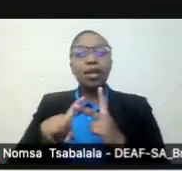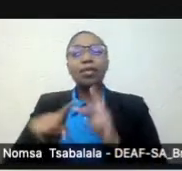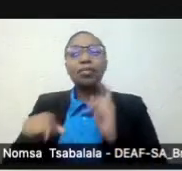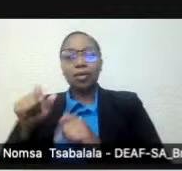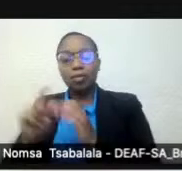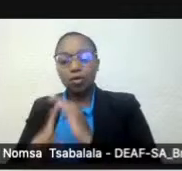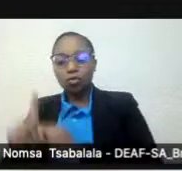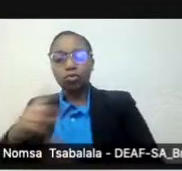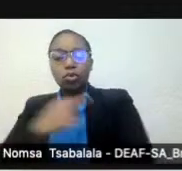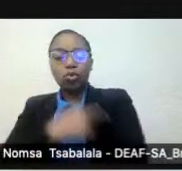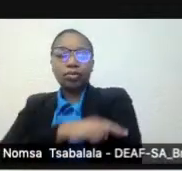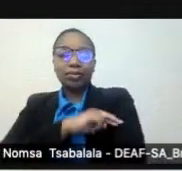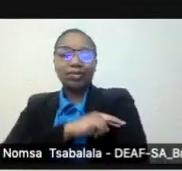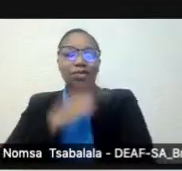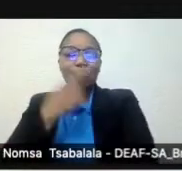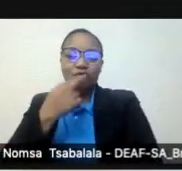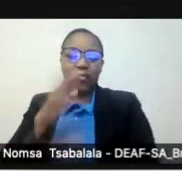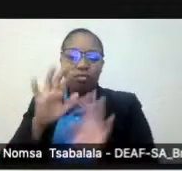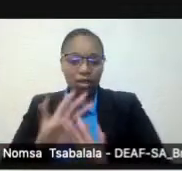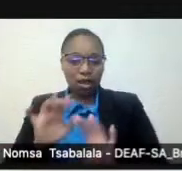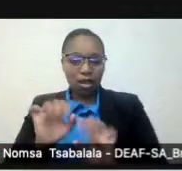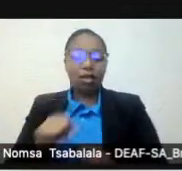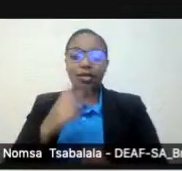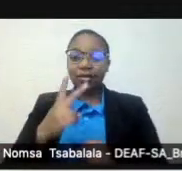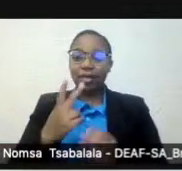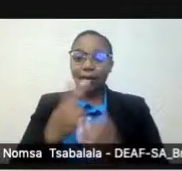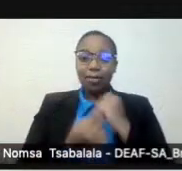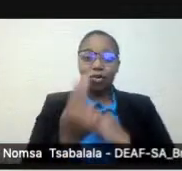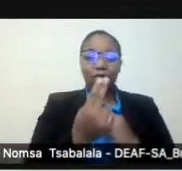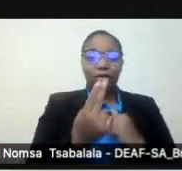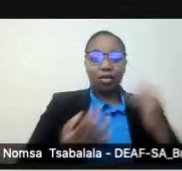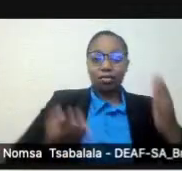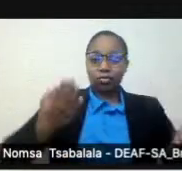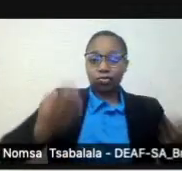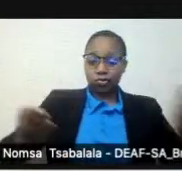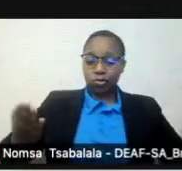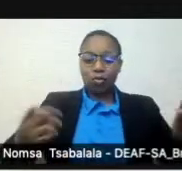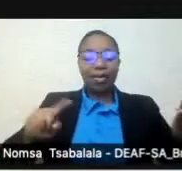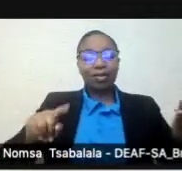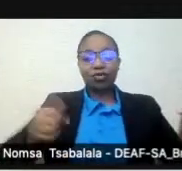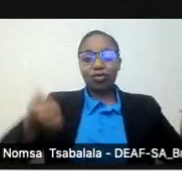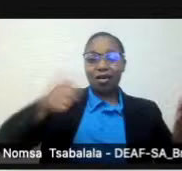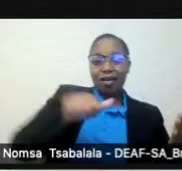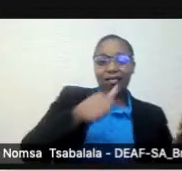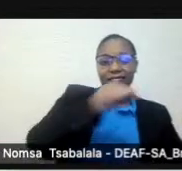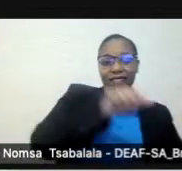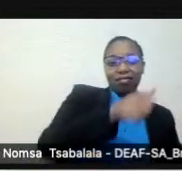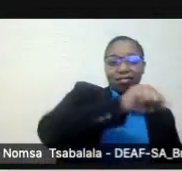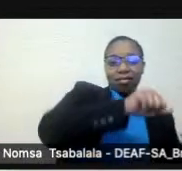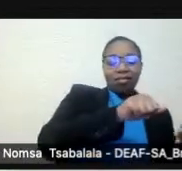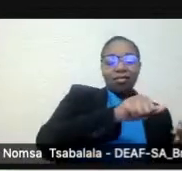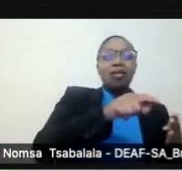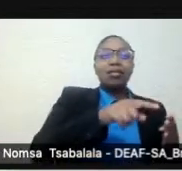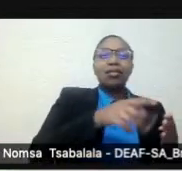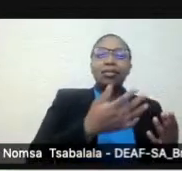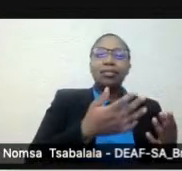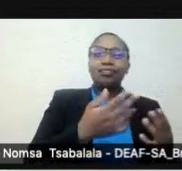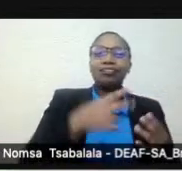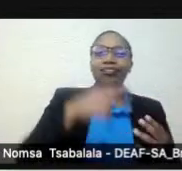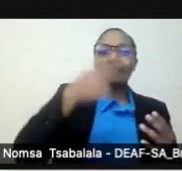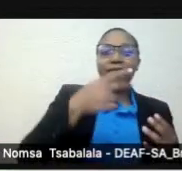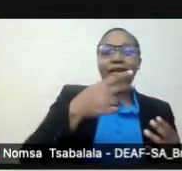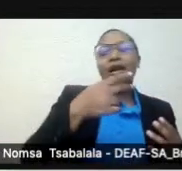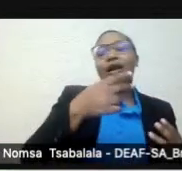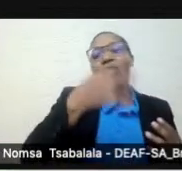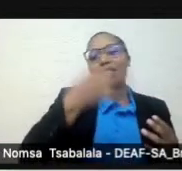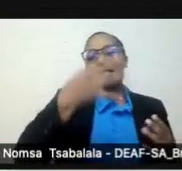both cases and admissions. And you can compare them to the previous waves. And it's clear in Gauteng, the week-on-week increase we're